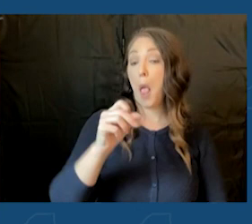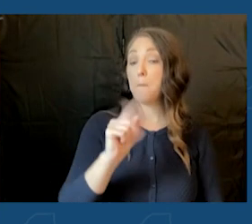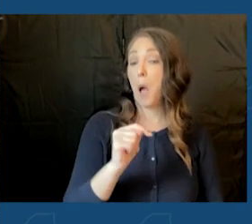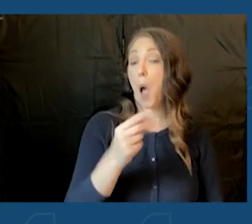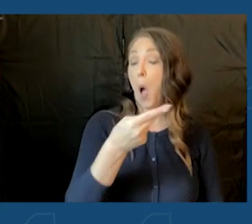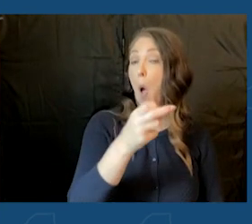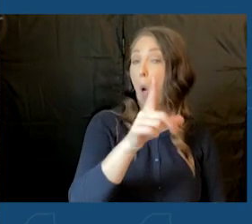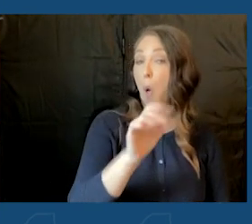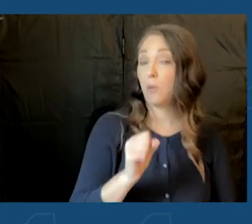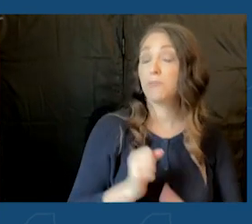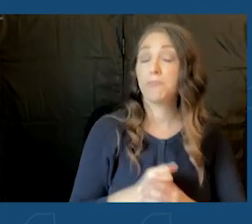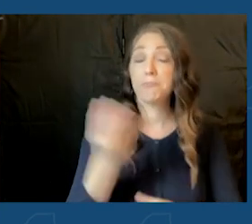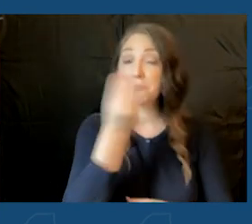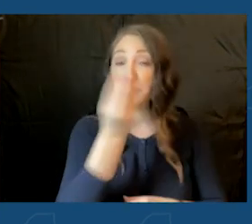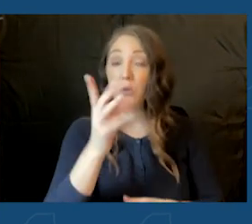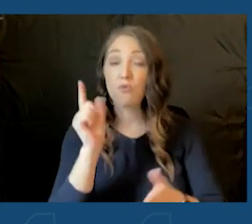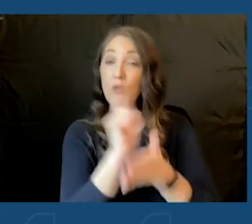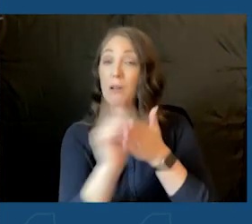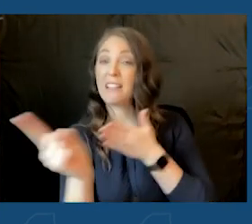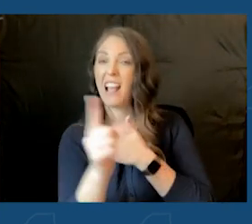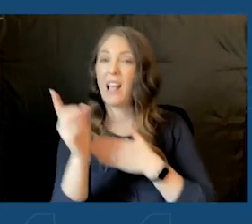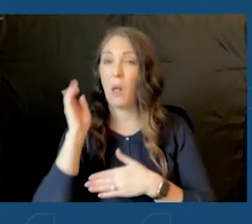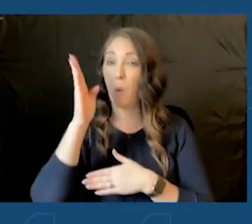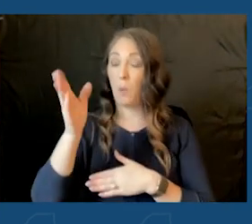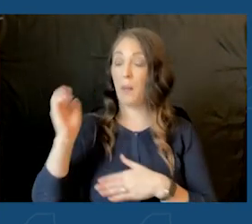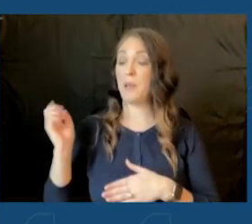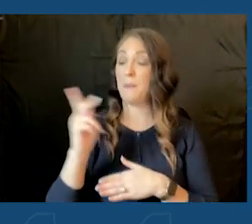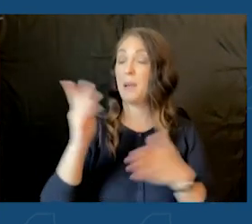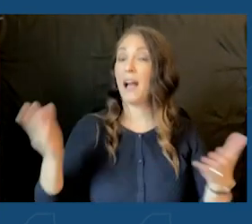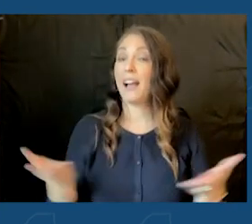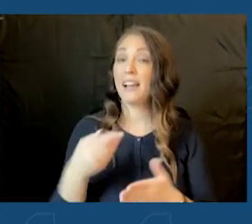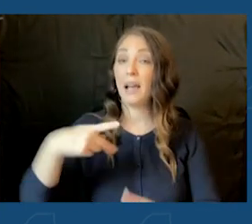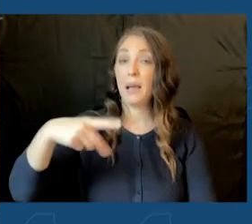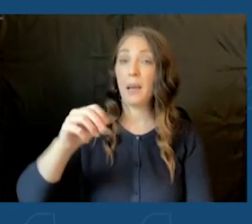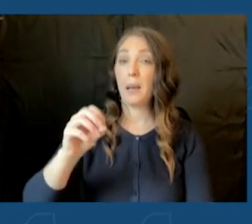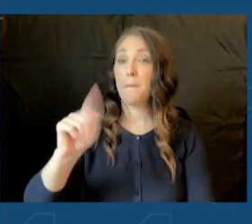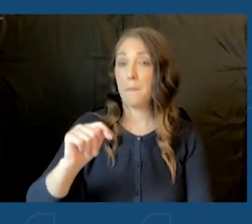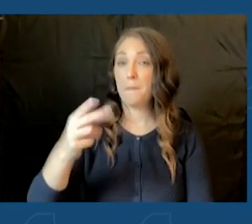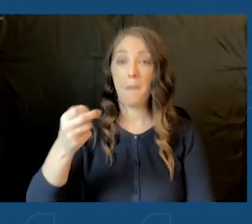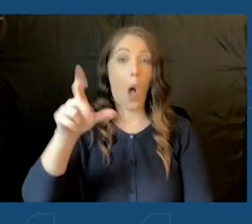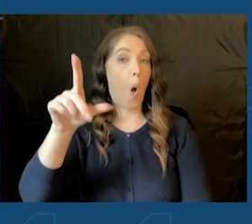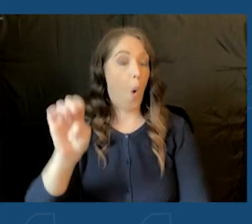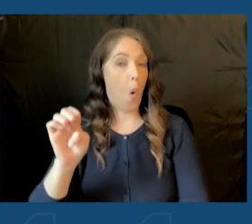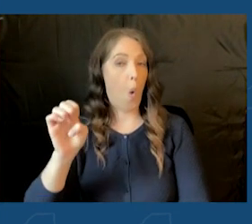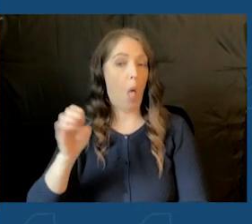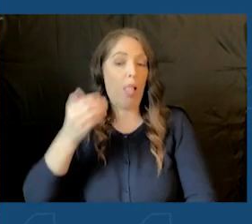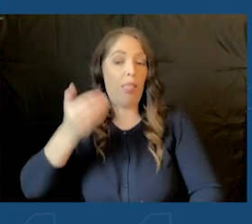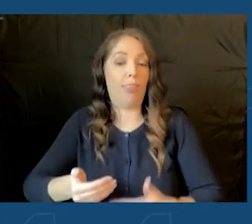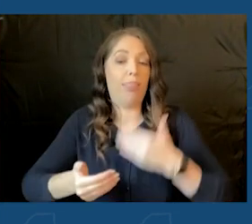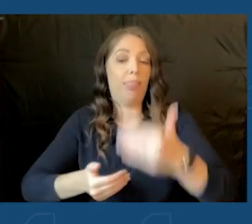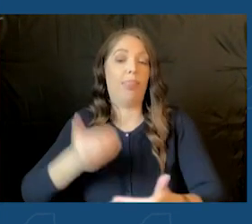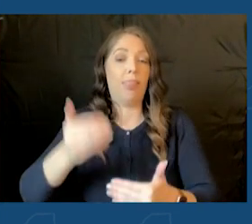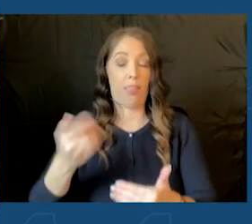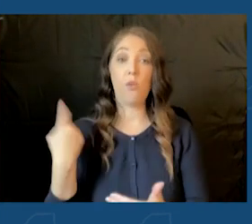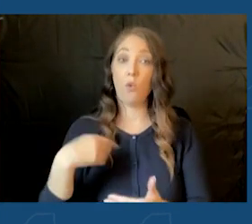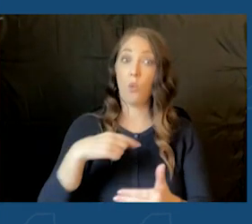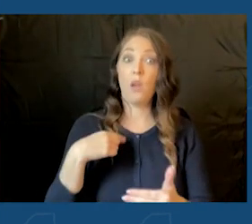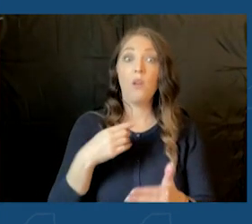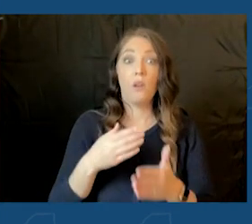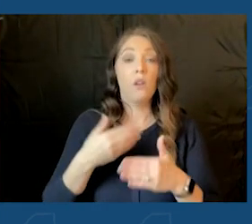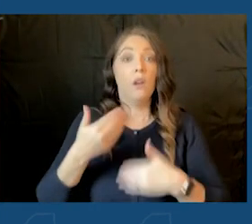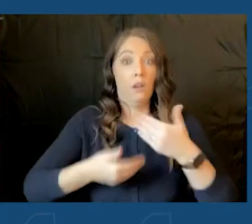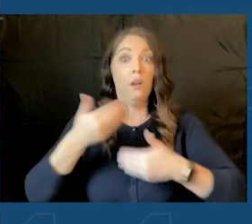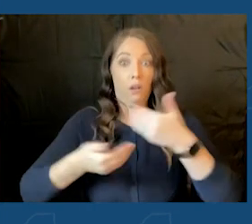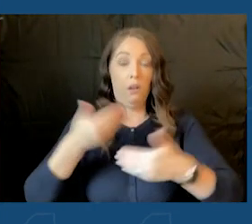back here because we'll be talking about our pothole milestones. And we've made tremendous progress since we announced $1